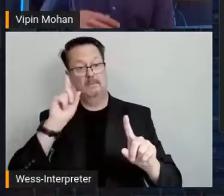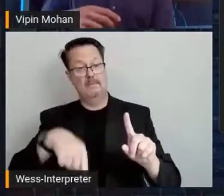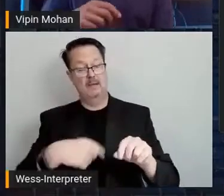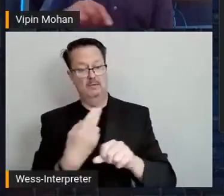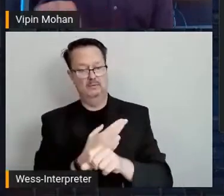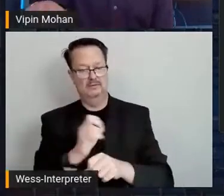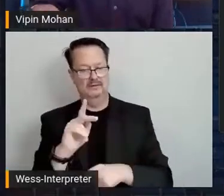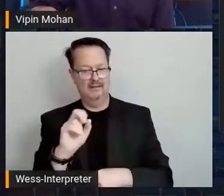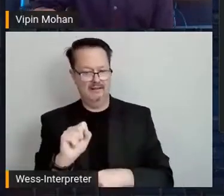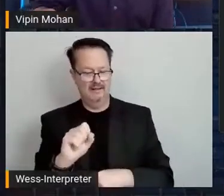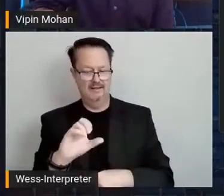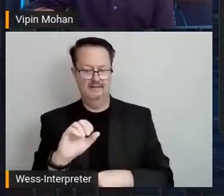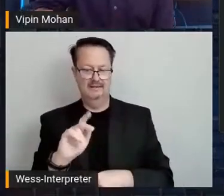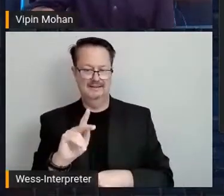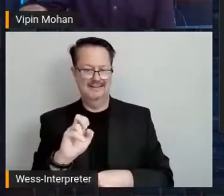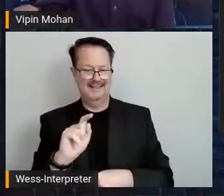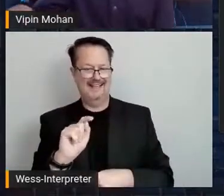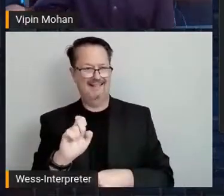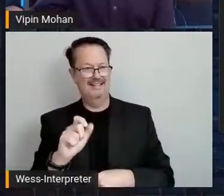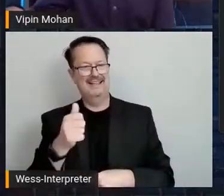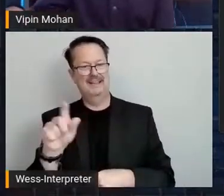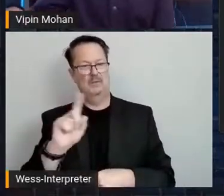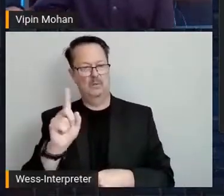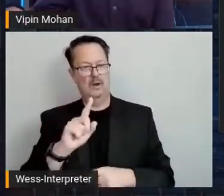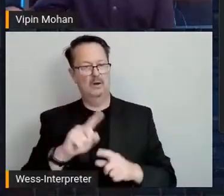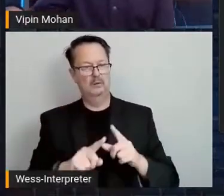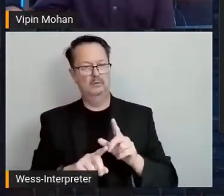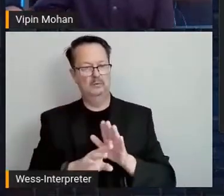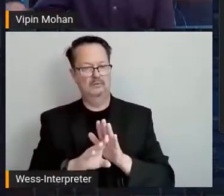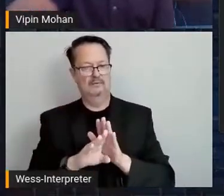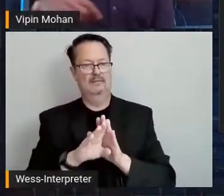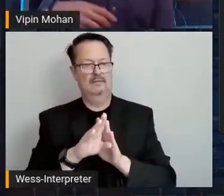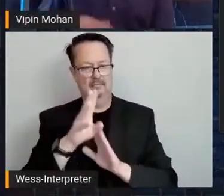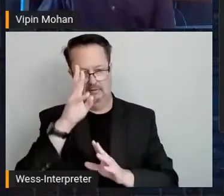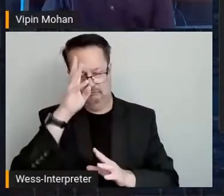EKS kettle anywhere generate the cluster config.